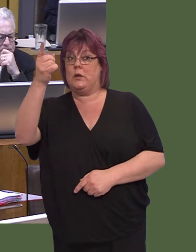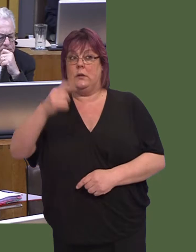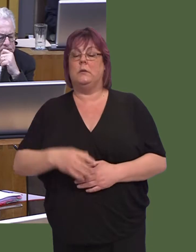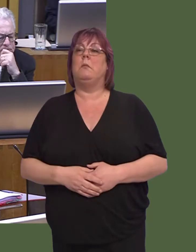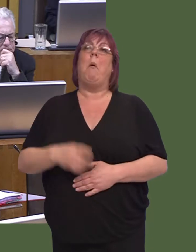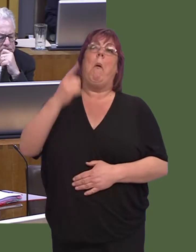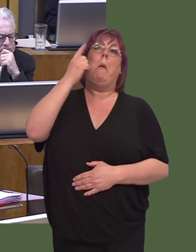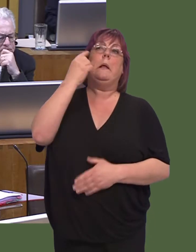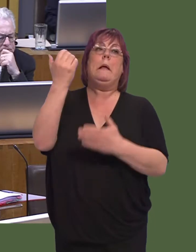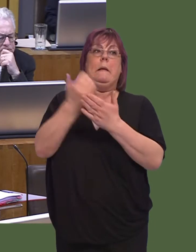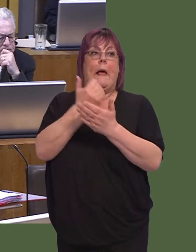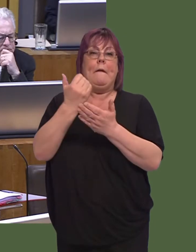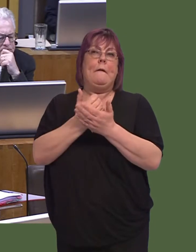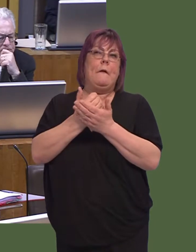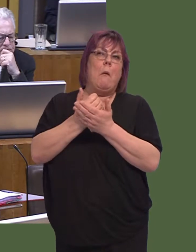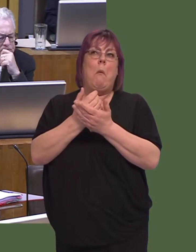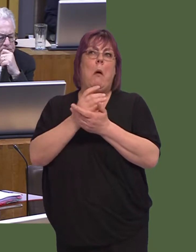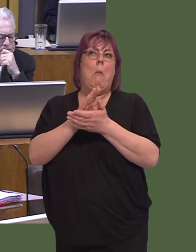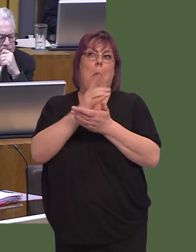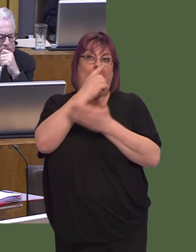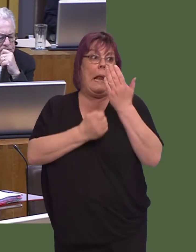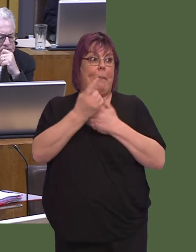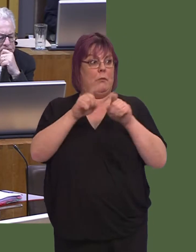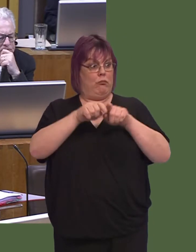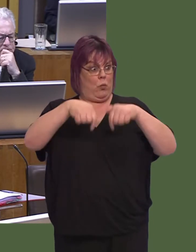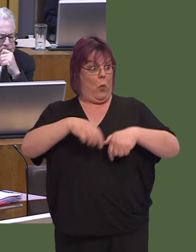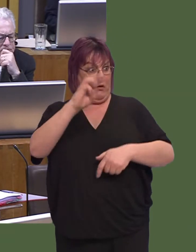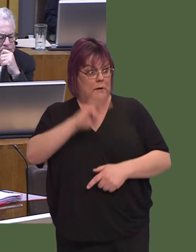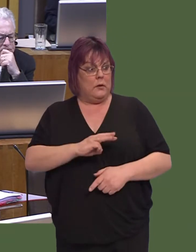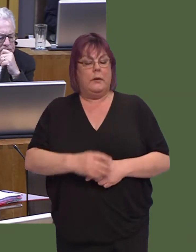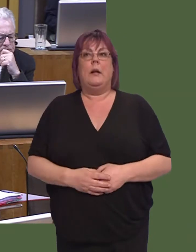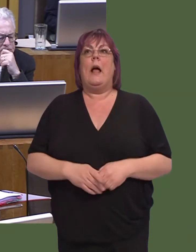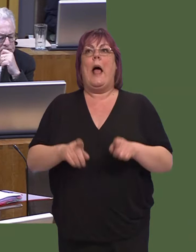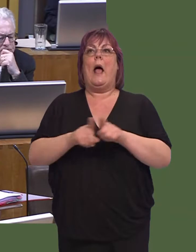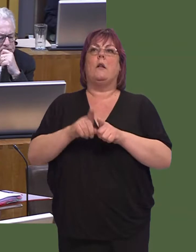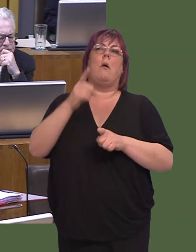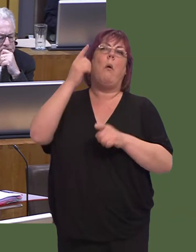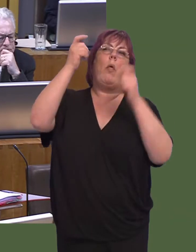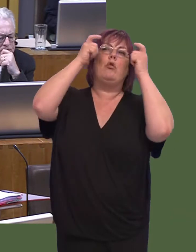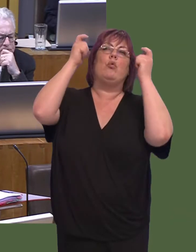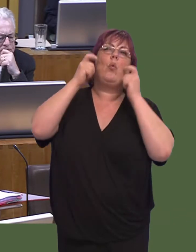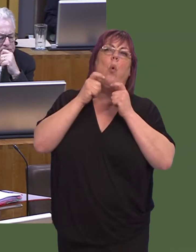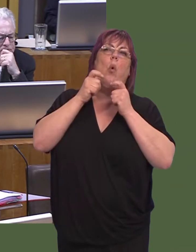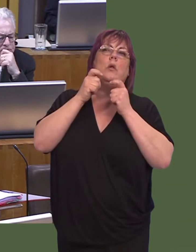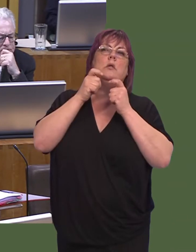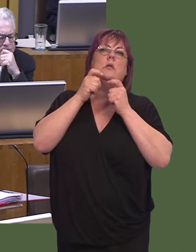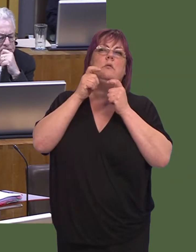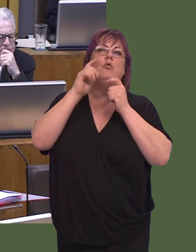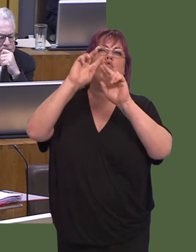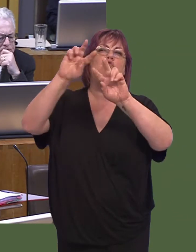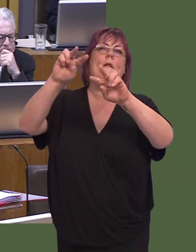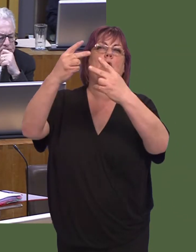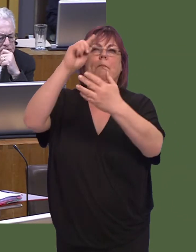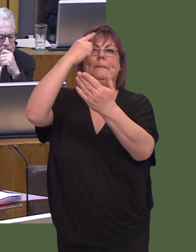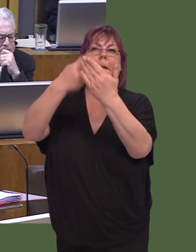situation, looking to see in terms of safety whether that should apply to Wales, and of course looking to make sure that the judicial review, looking to see what the outcome